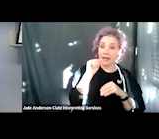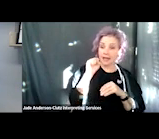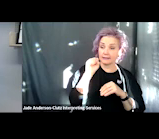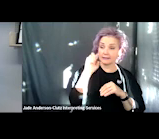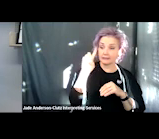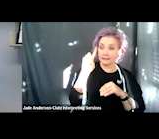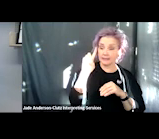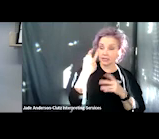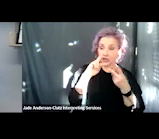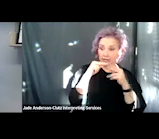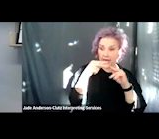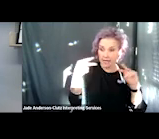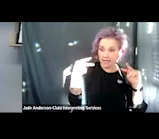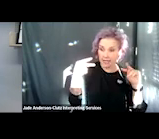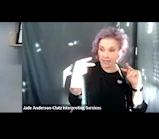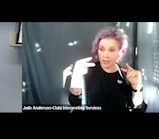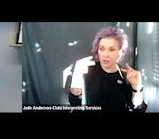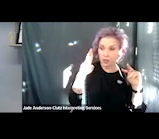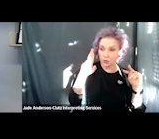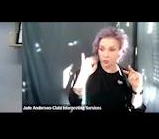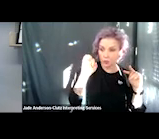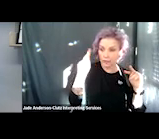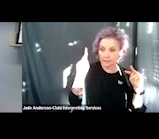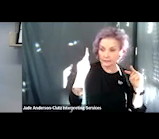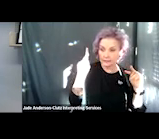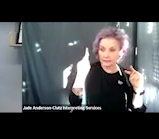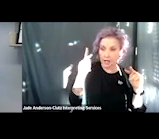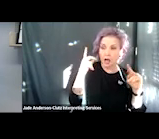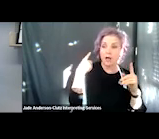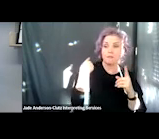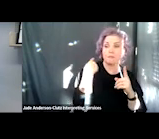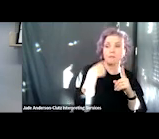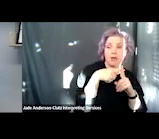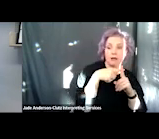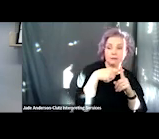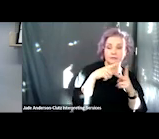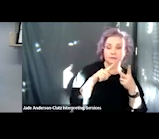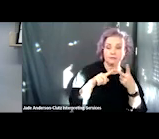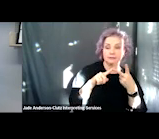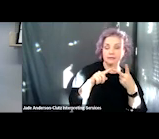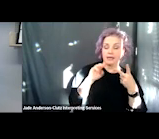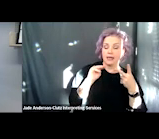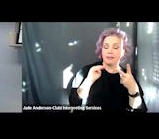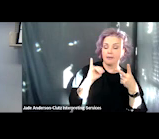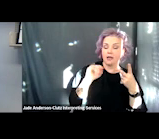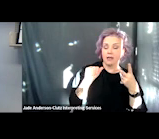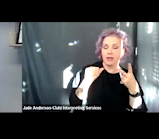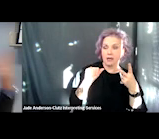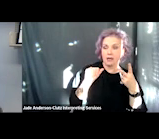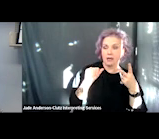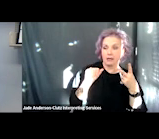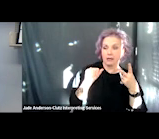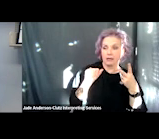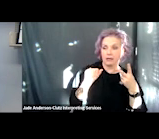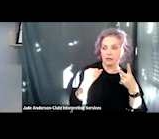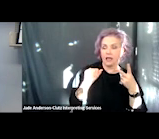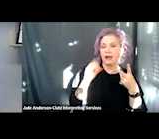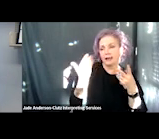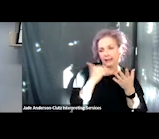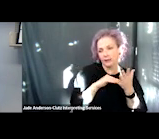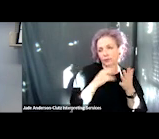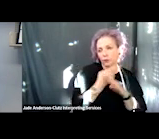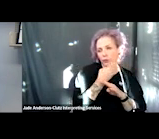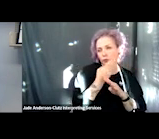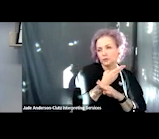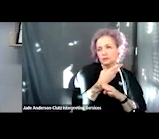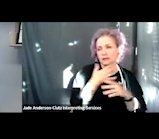I'm going to focus a little bit on, sort of the pre-attentive sensory processing. So bringing it back